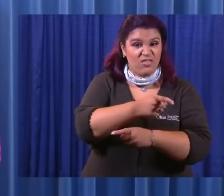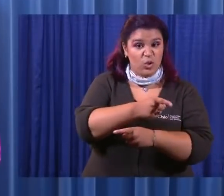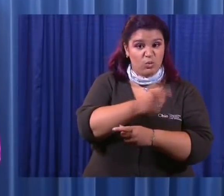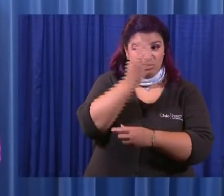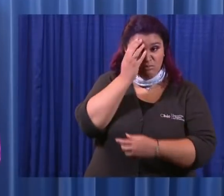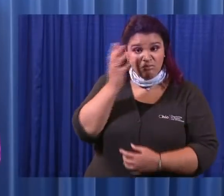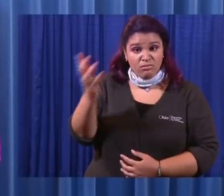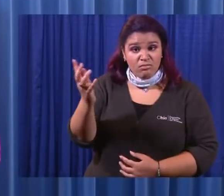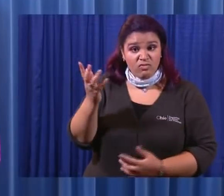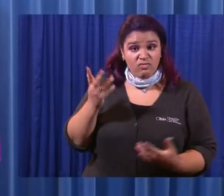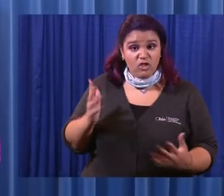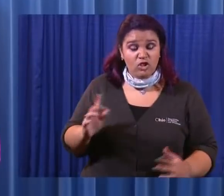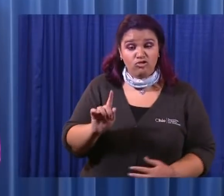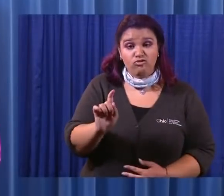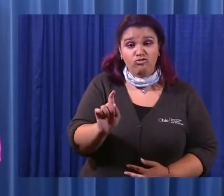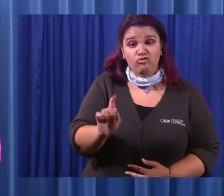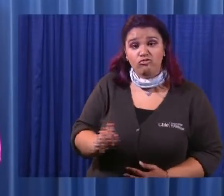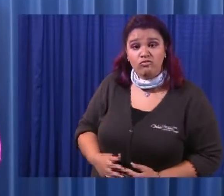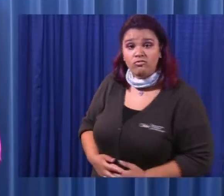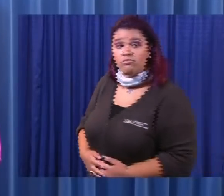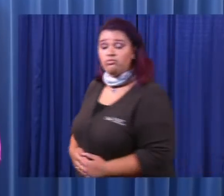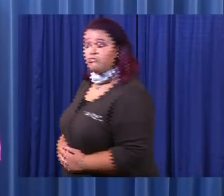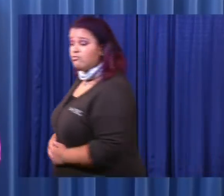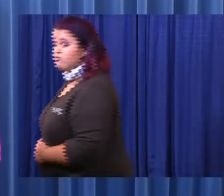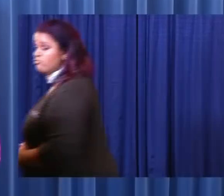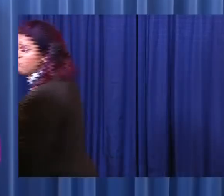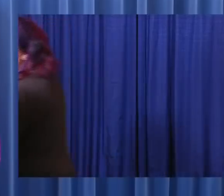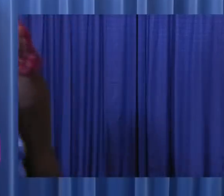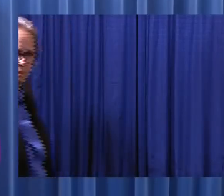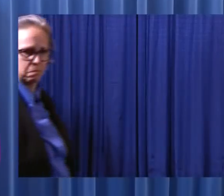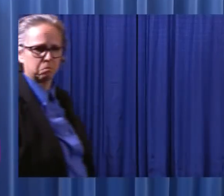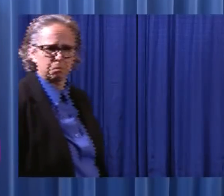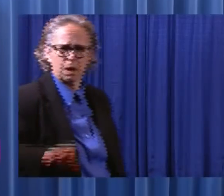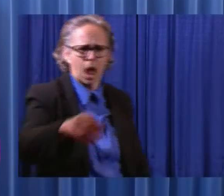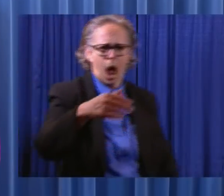I've not communicated that to the Vice President, no.